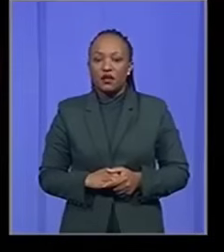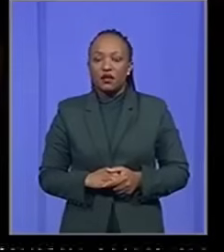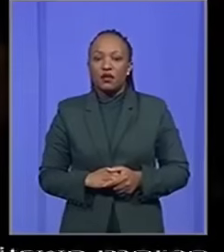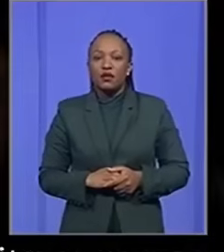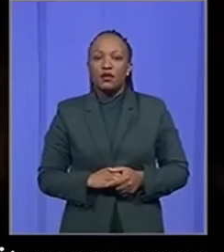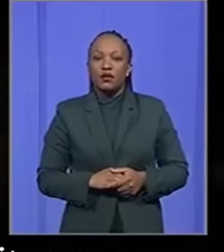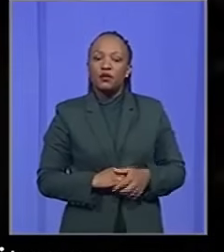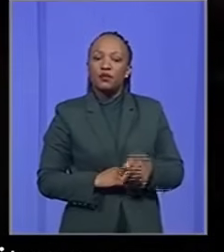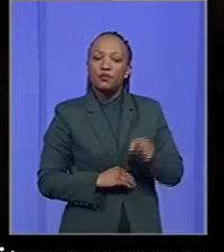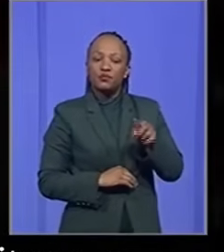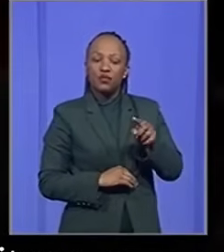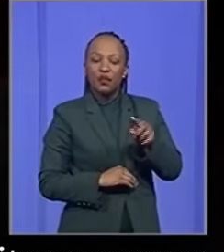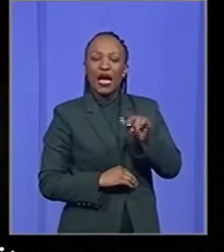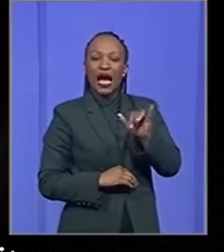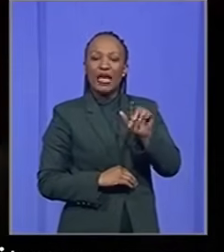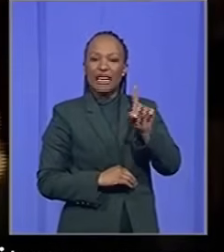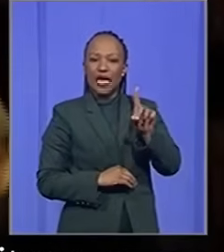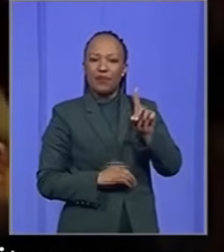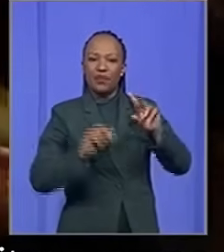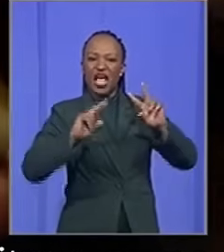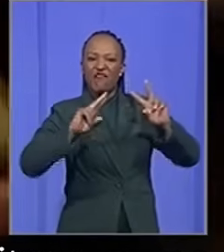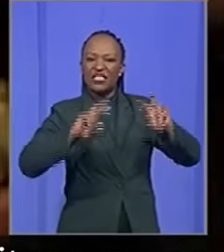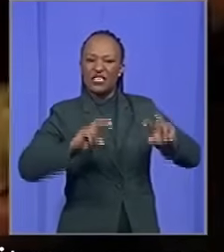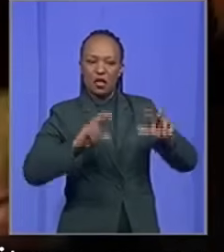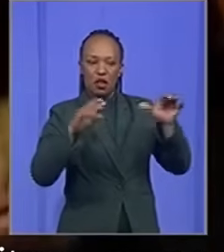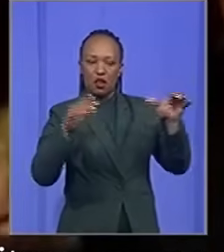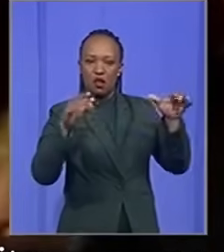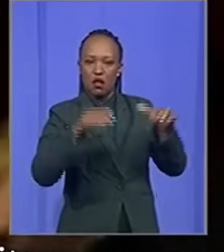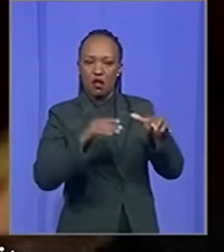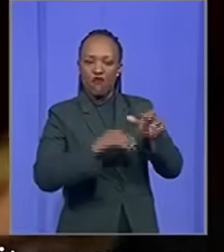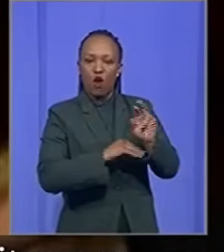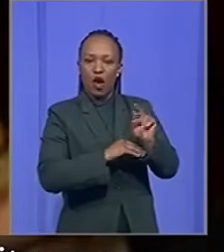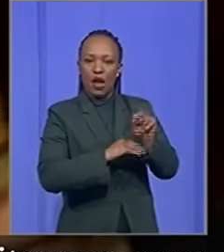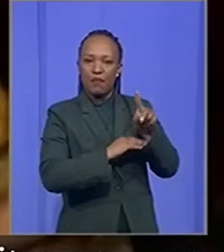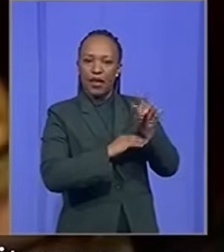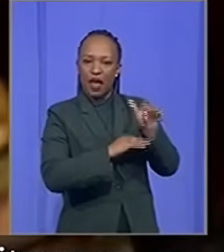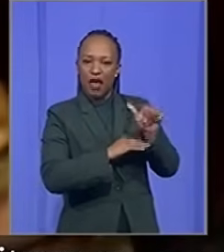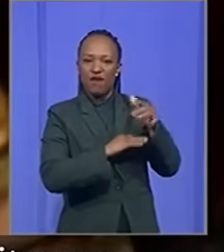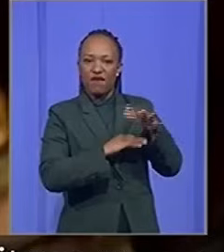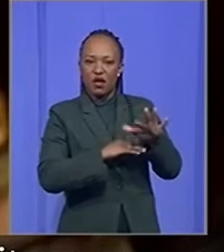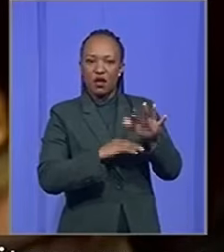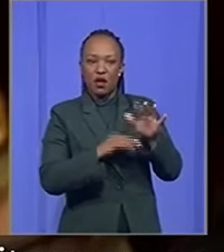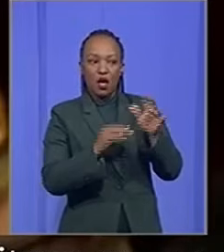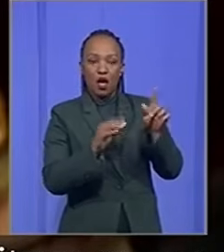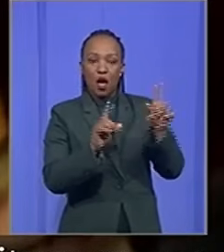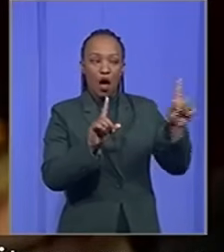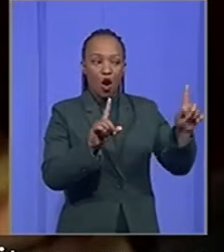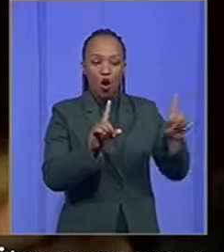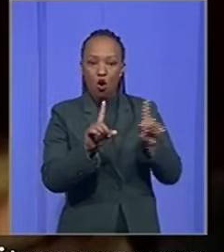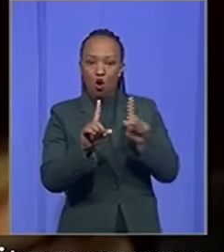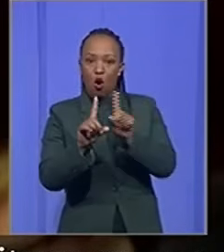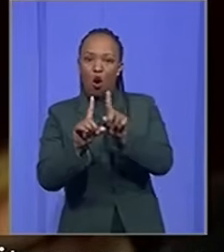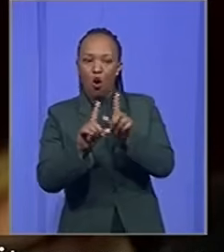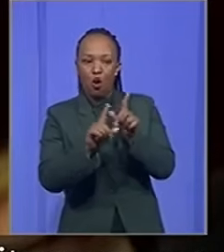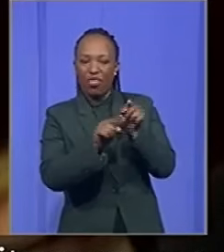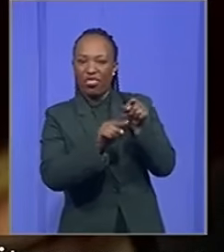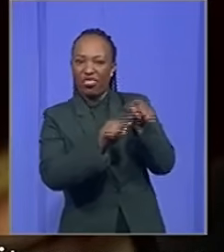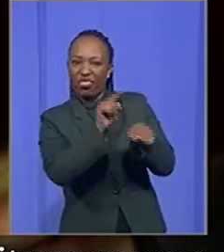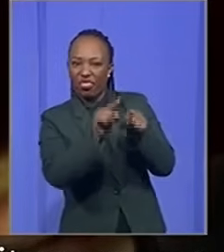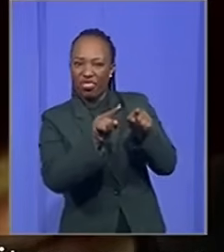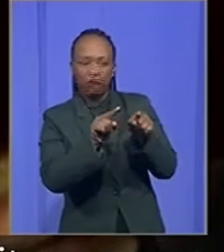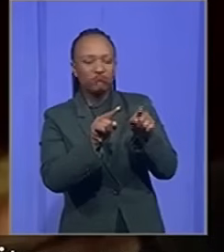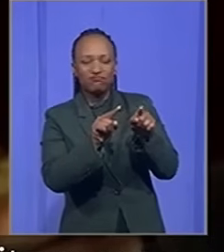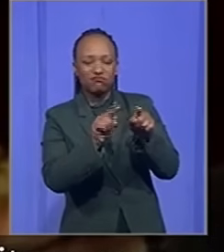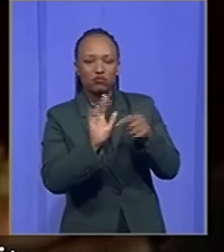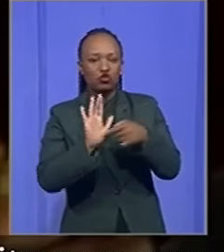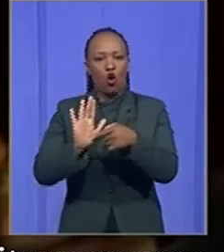Investigating Directorate decided not to further pursue the co-accused after engaging further with